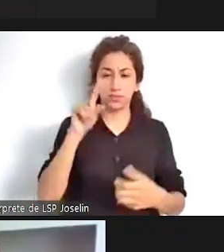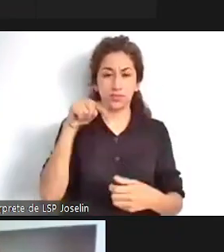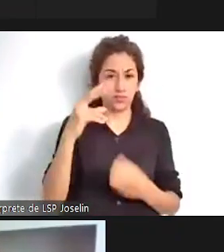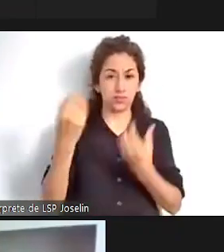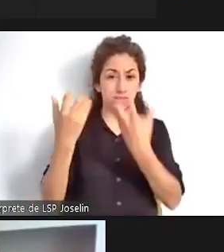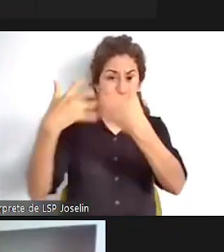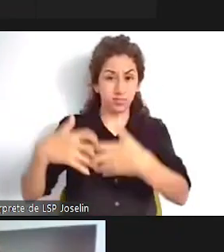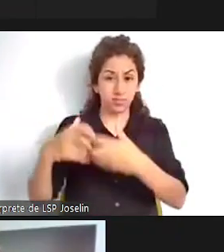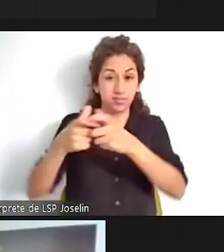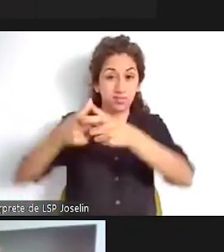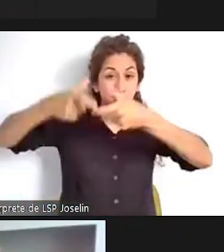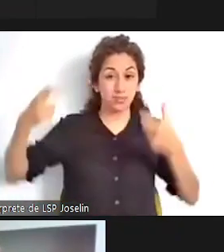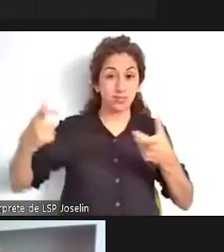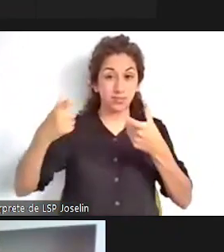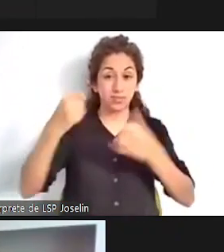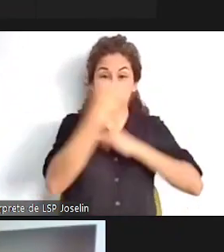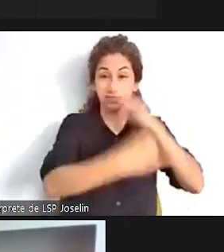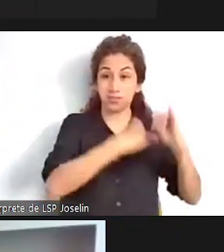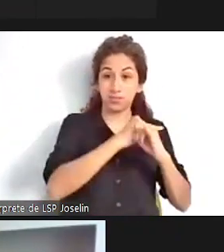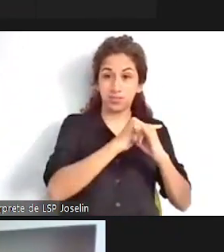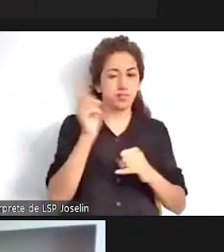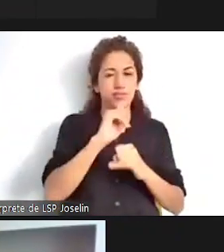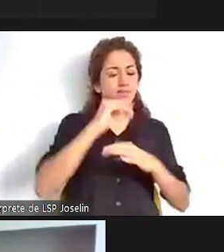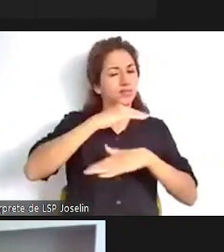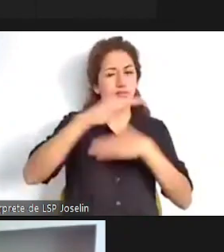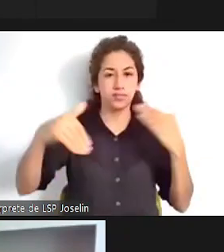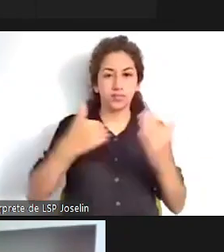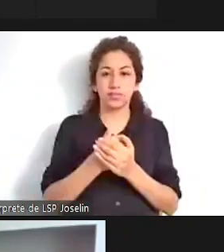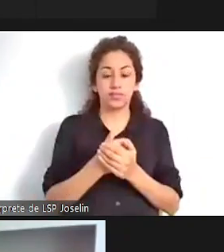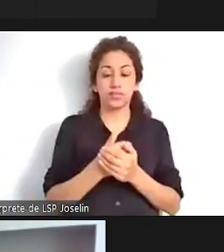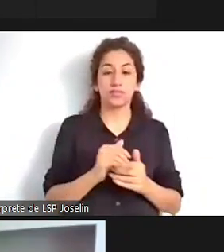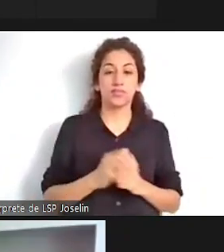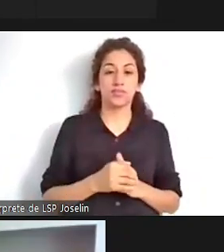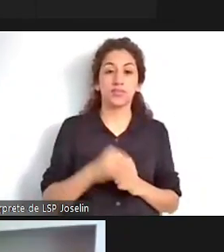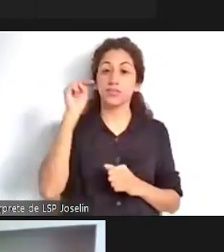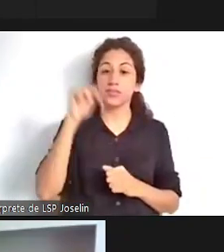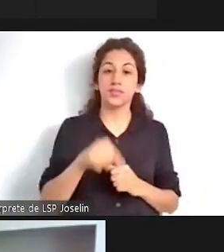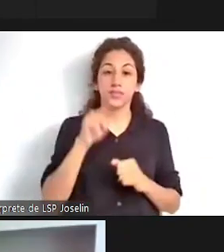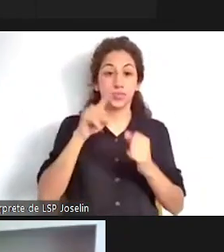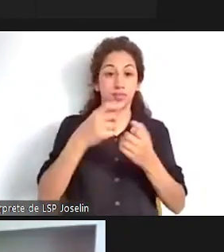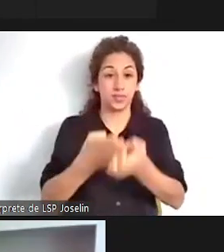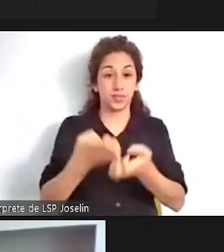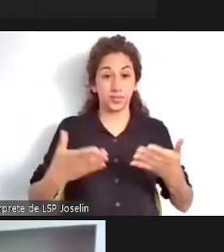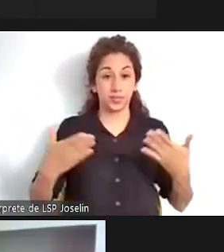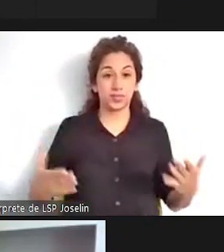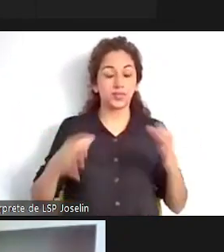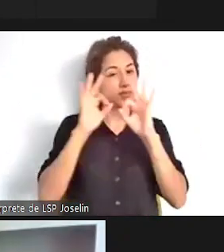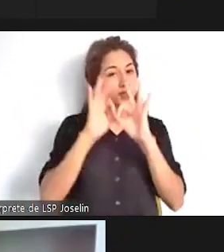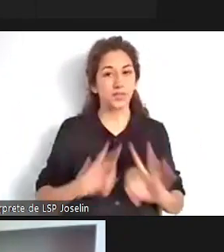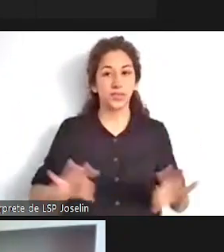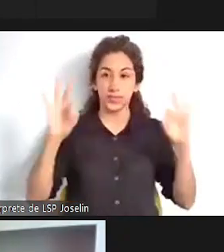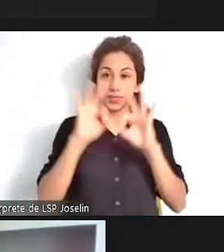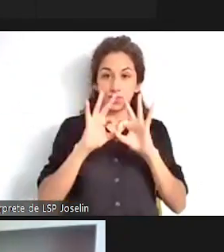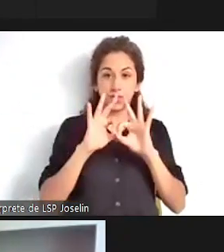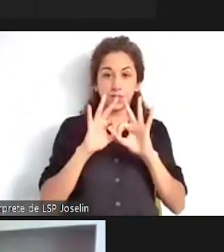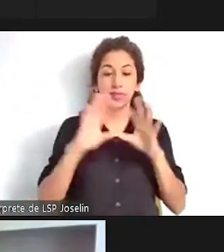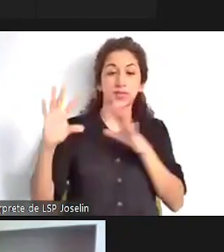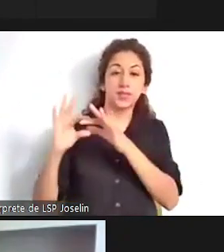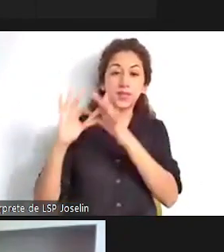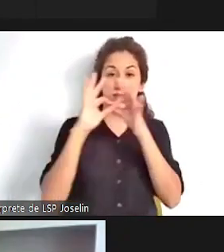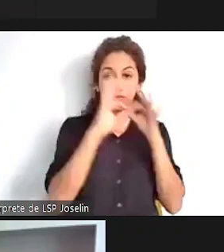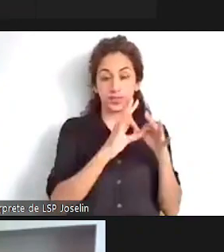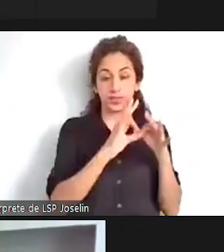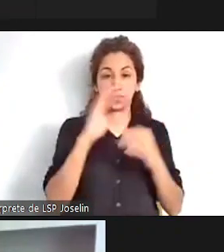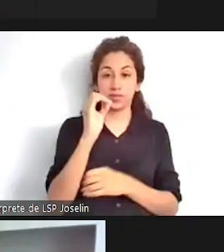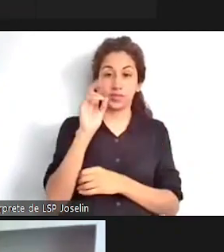business responsible conduct that which is for all companies not only for the bids and the large ones but it too or